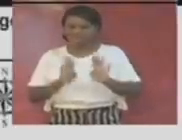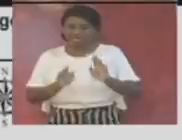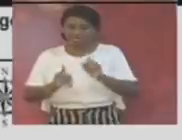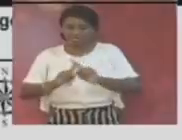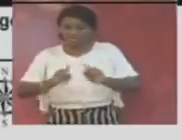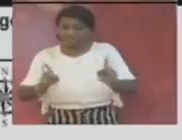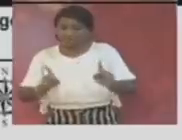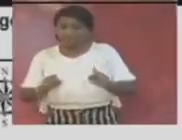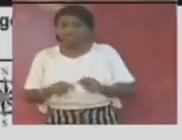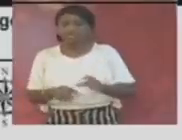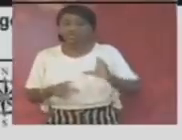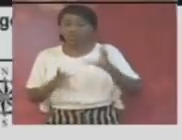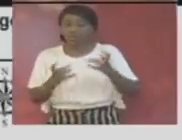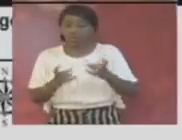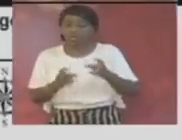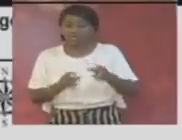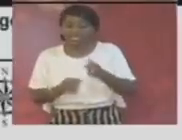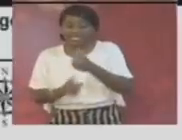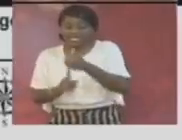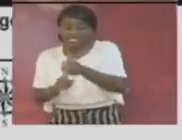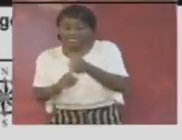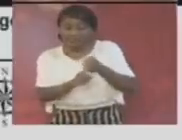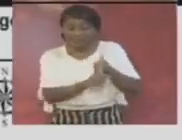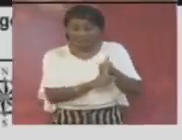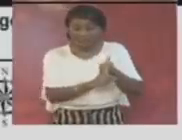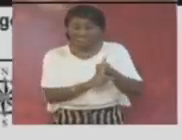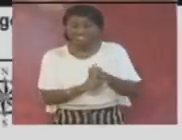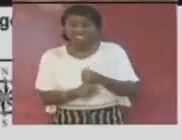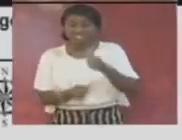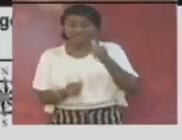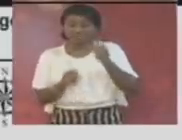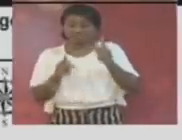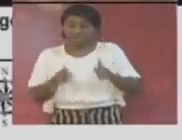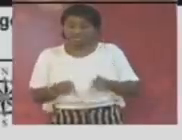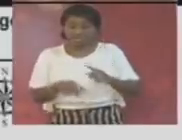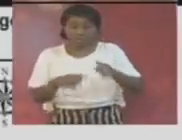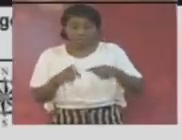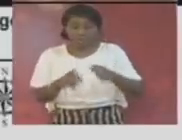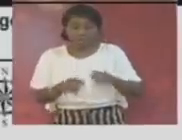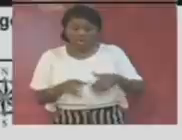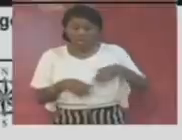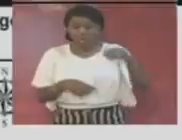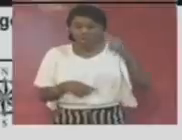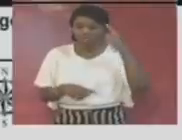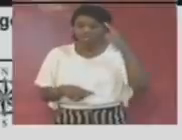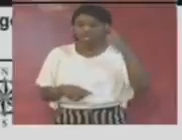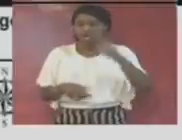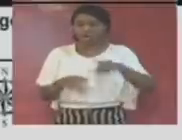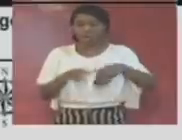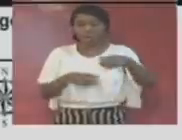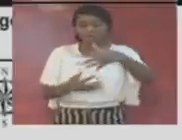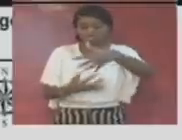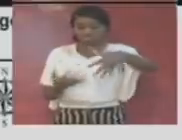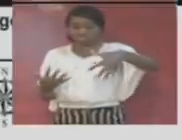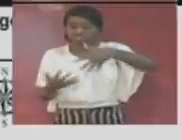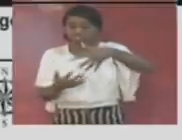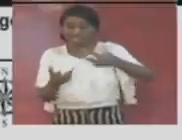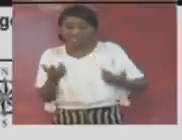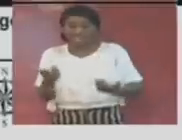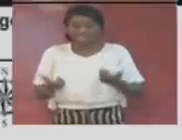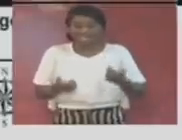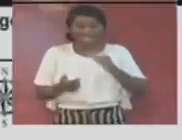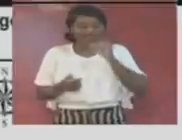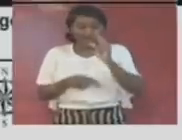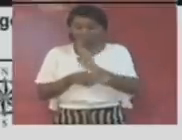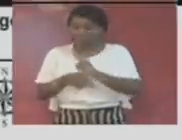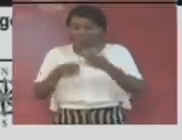understand that each individual decision that you make with regard to going out into gatherings, not wearing masks, etc., those things affect